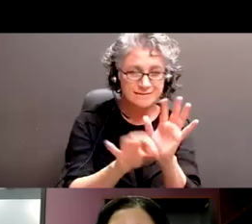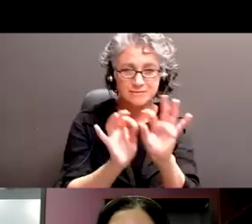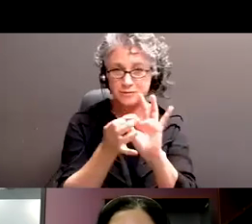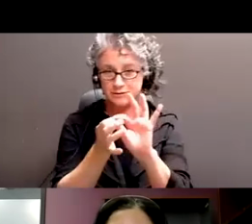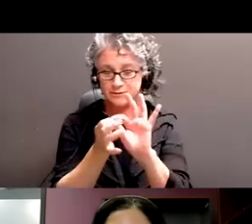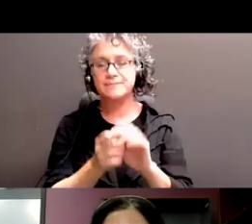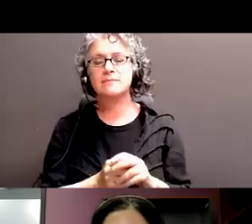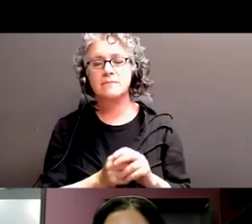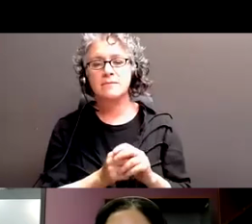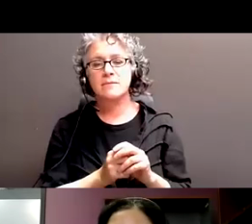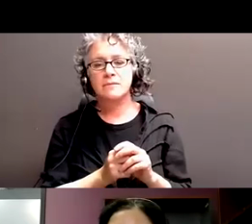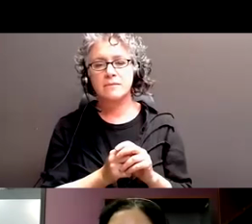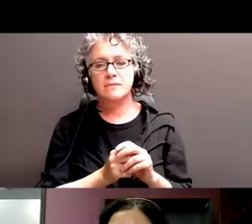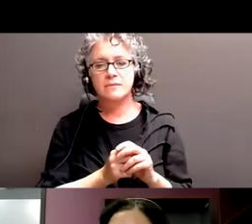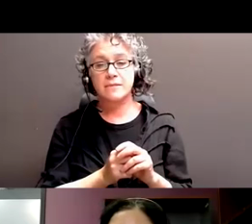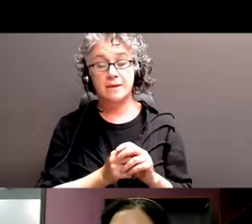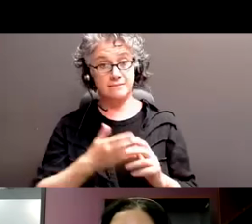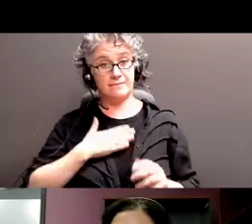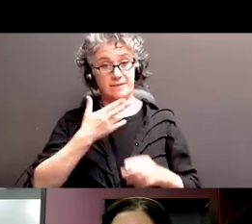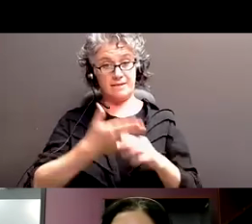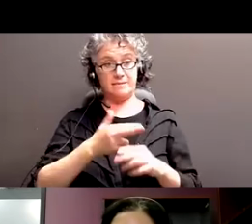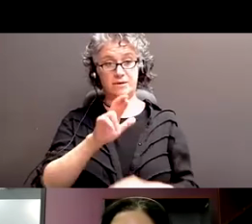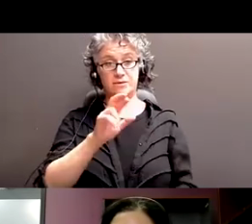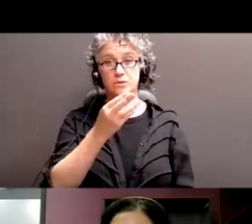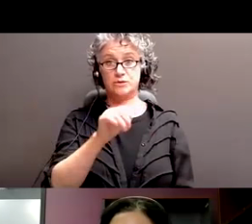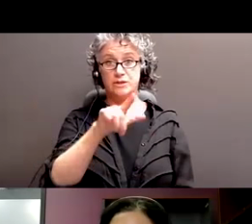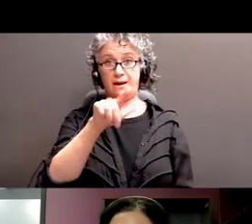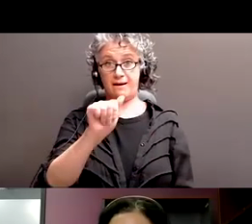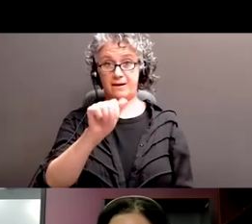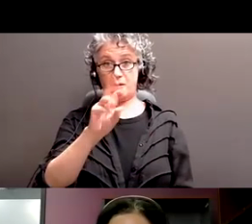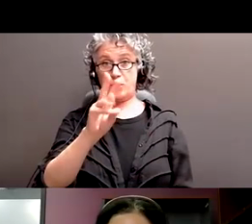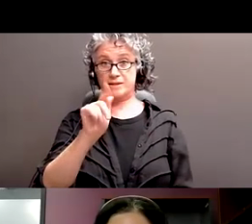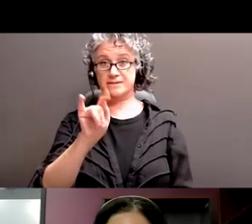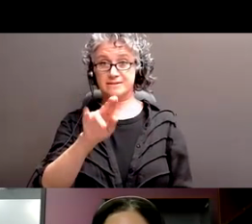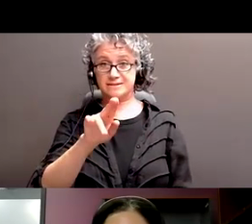the Seniors Associate of Community Engagement and Seniors